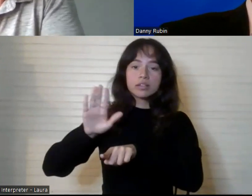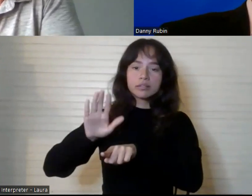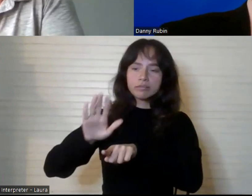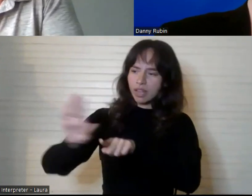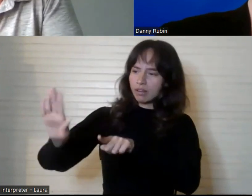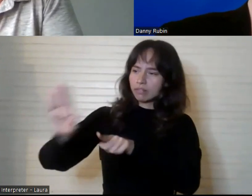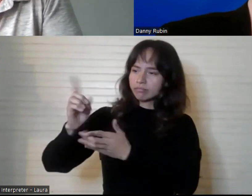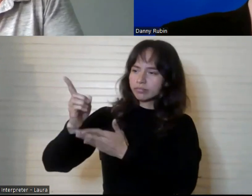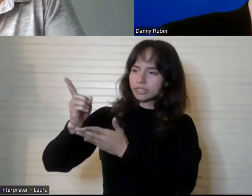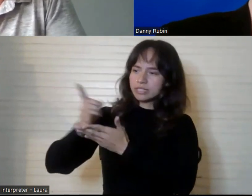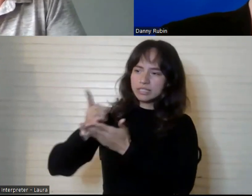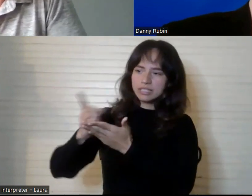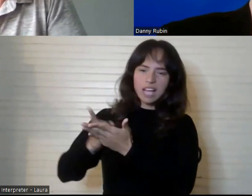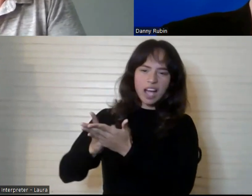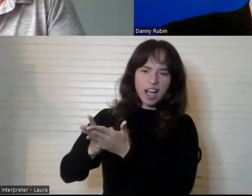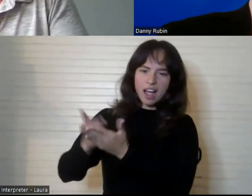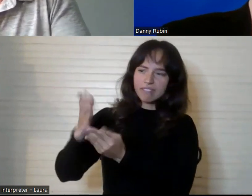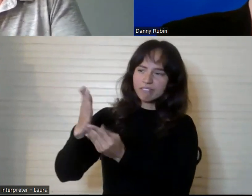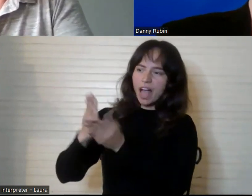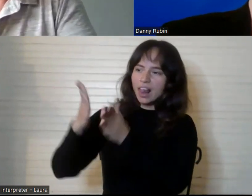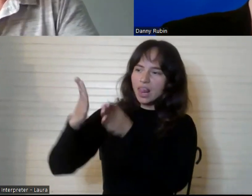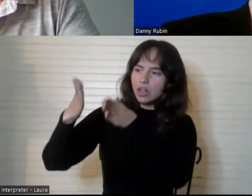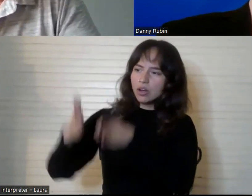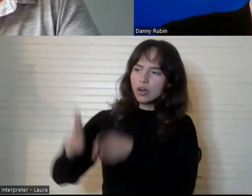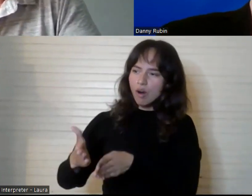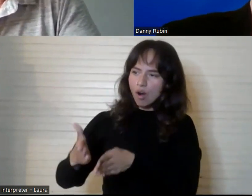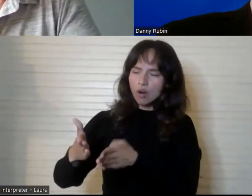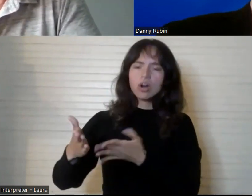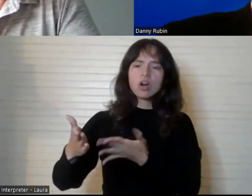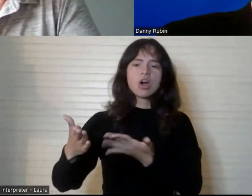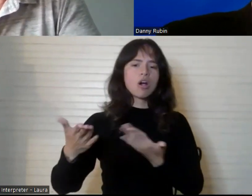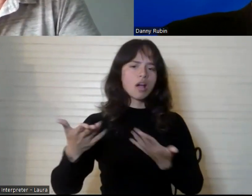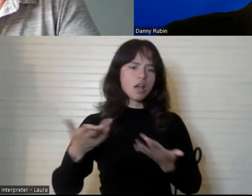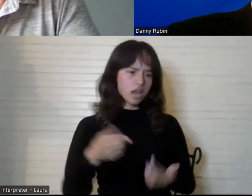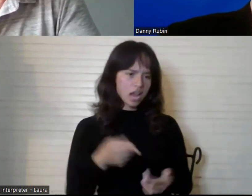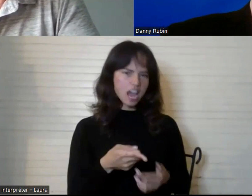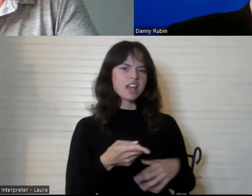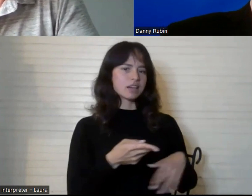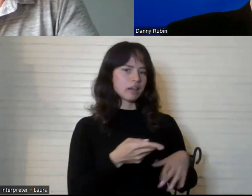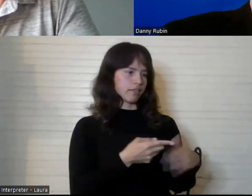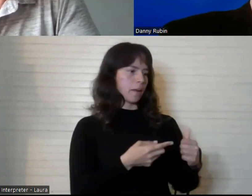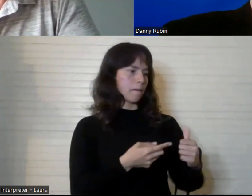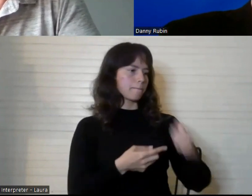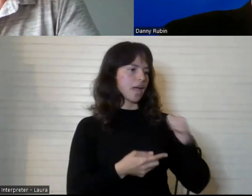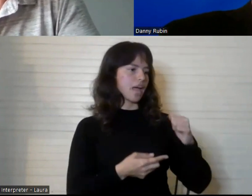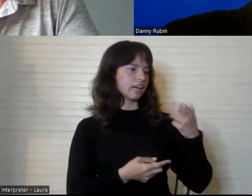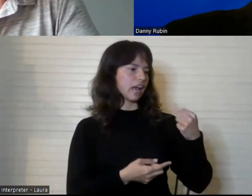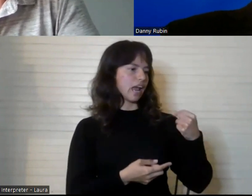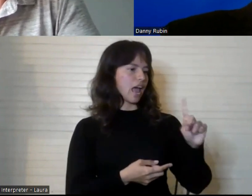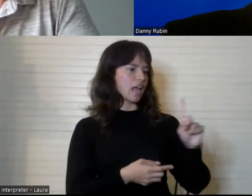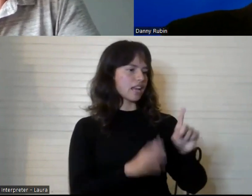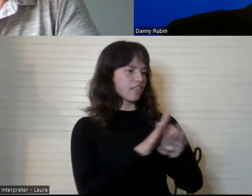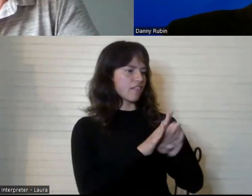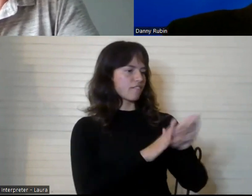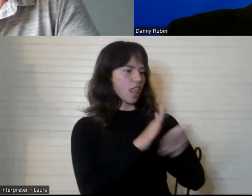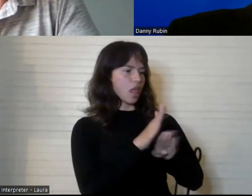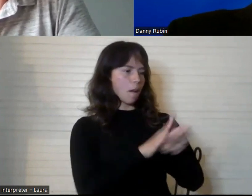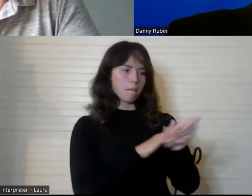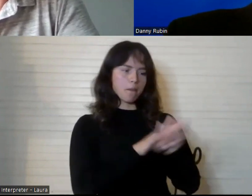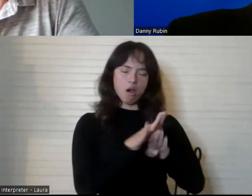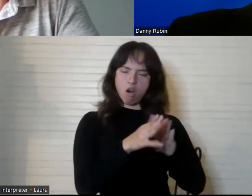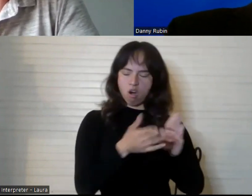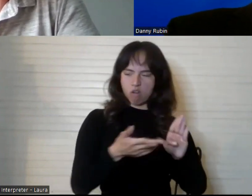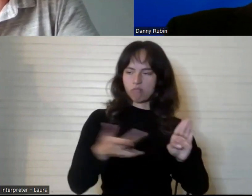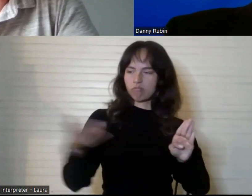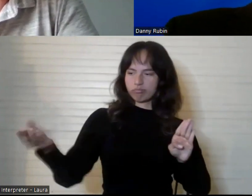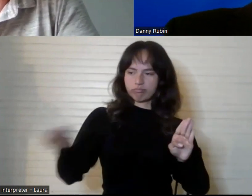we can then work on the back end development. But the design is essentially, again, the user-facing interface,